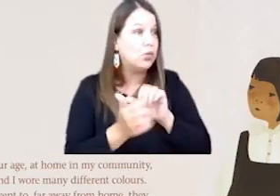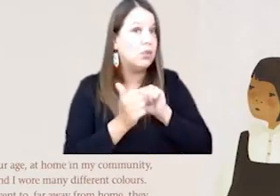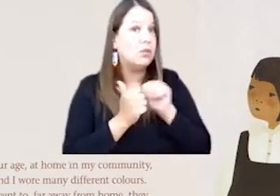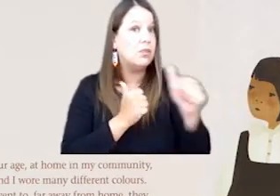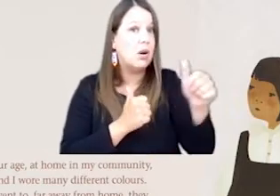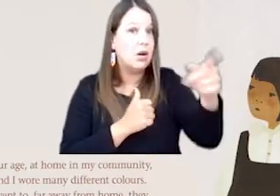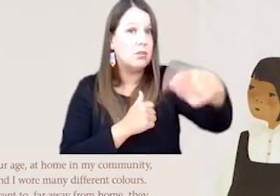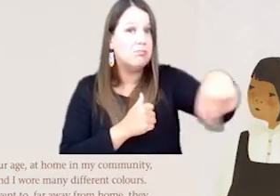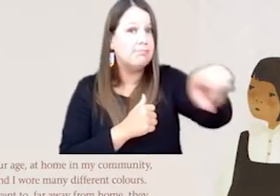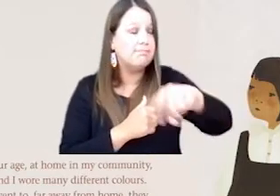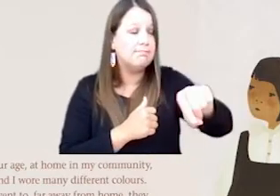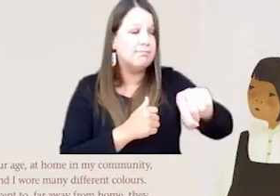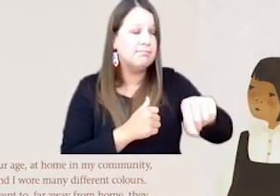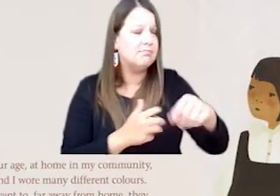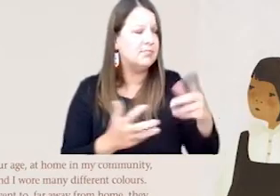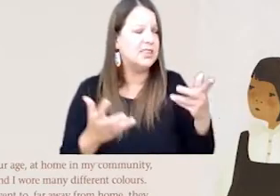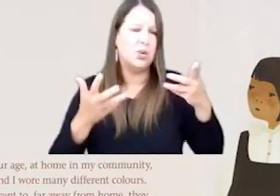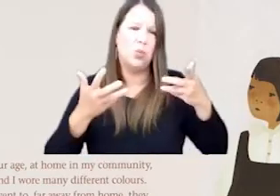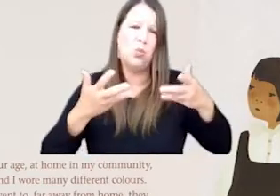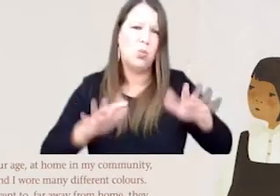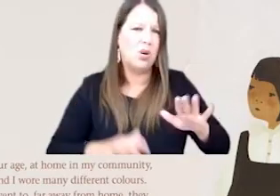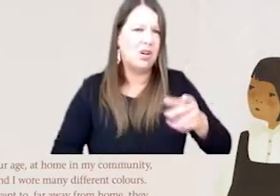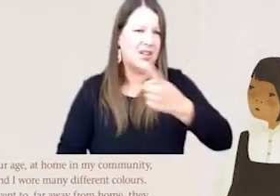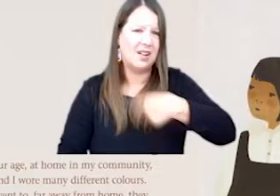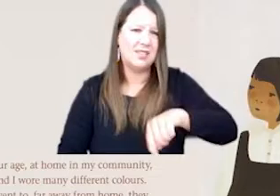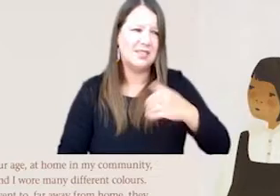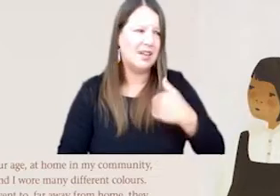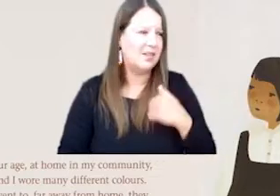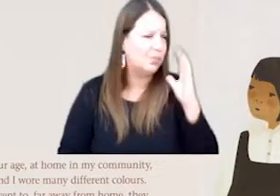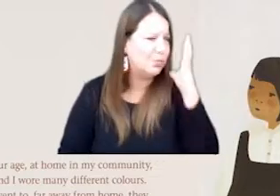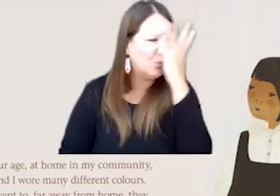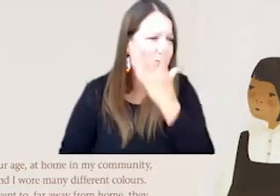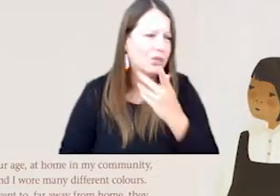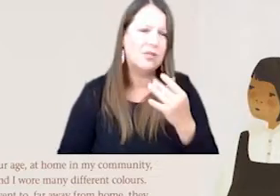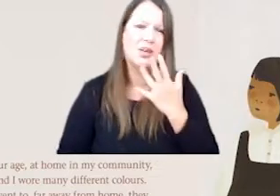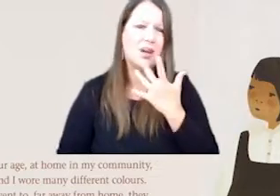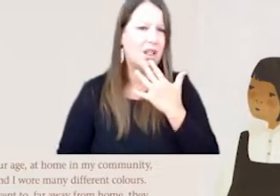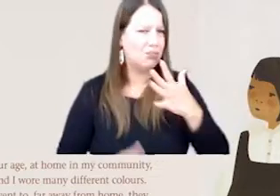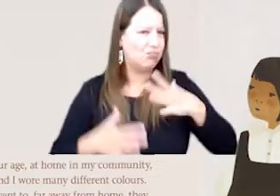They didn't like that we wore such beautiful colors, Nukam said.